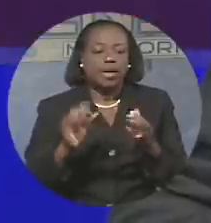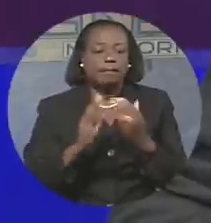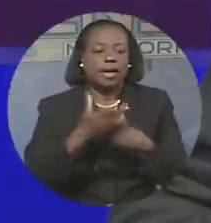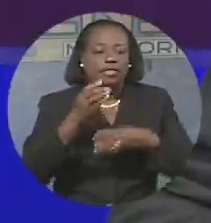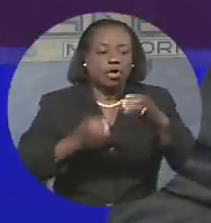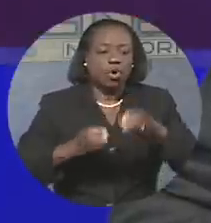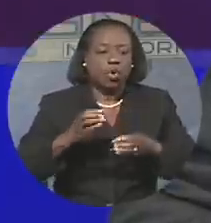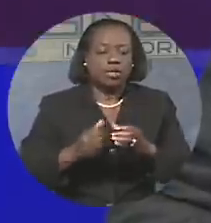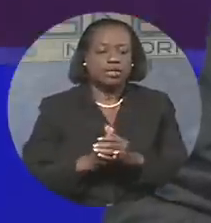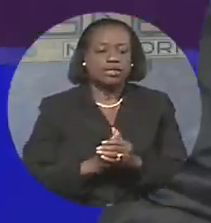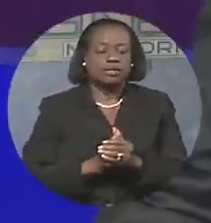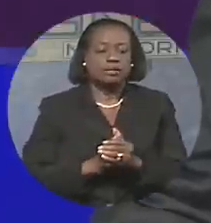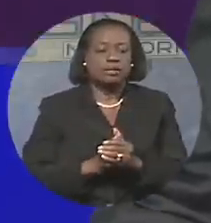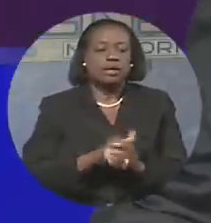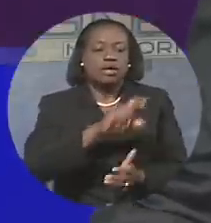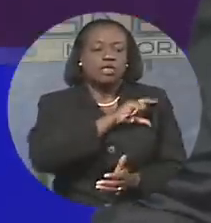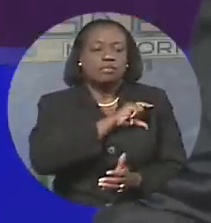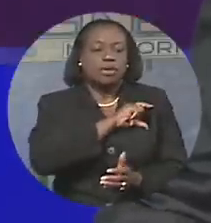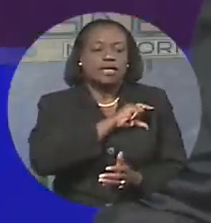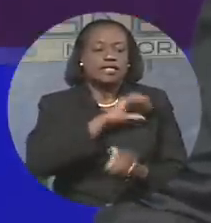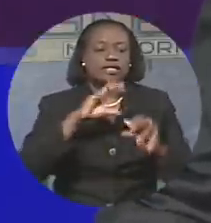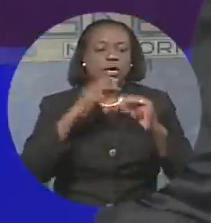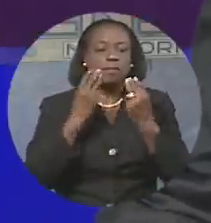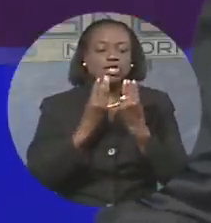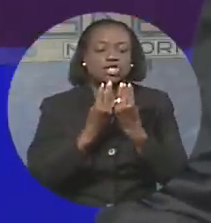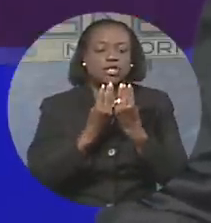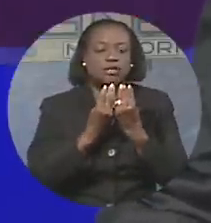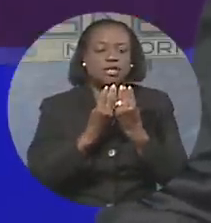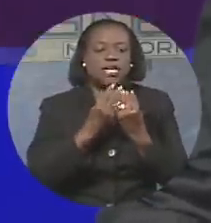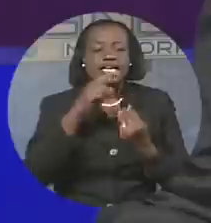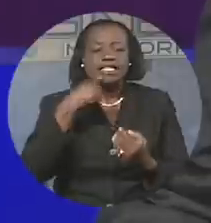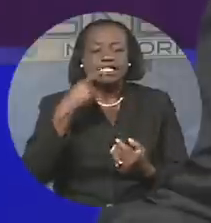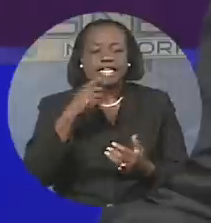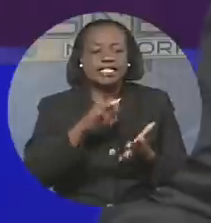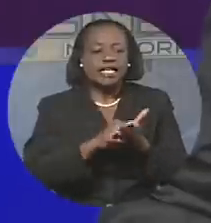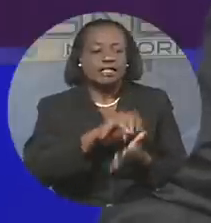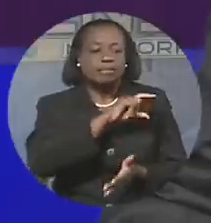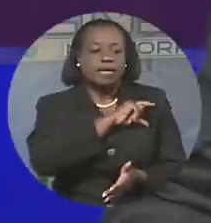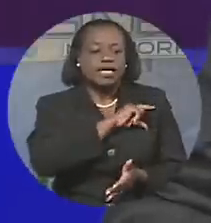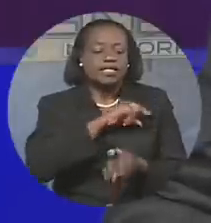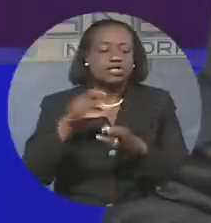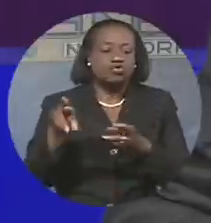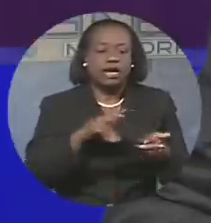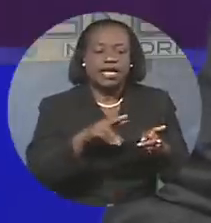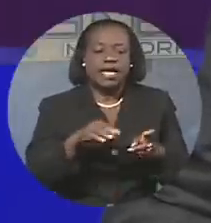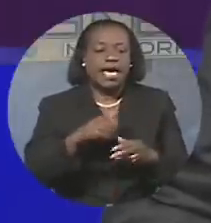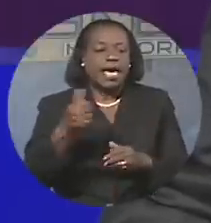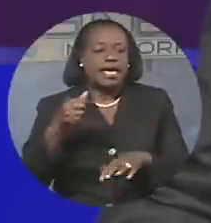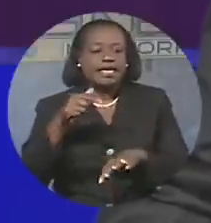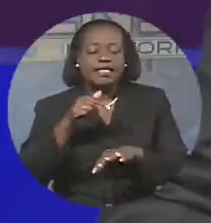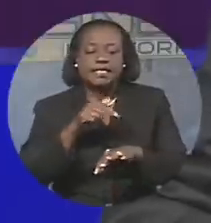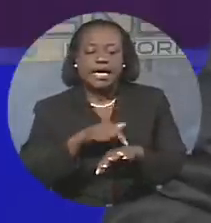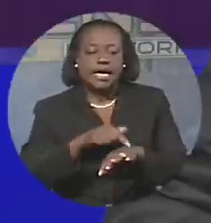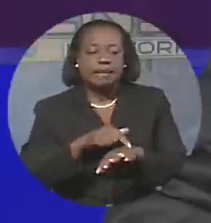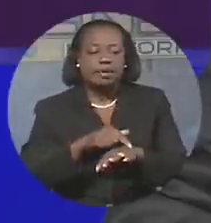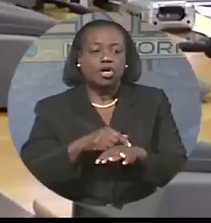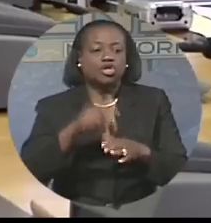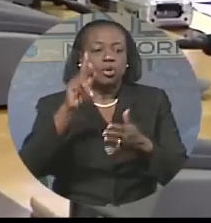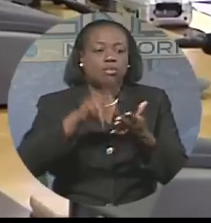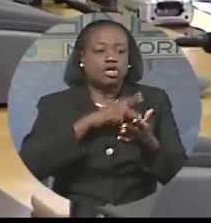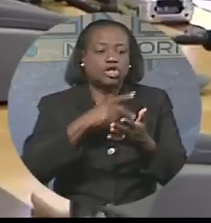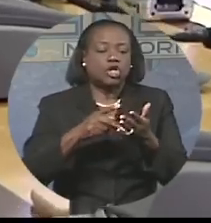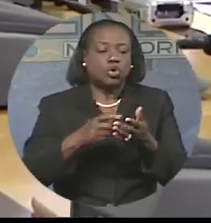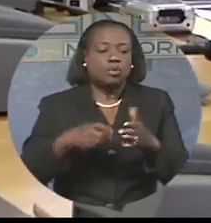Police Commissioner Greenslade has also hinted that the police may be ready to at any moment to prosecute gamblers. Today he said